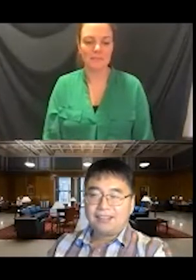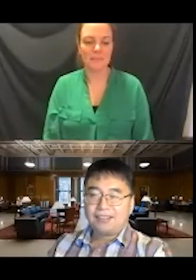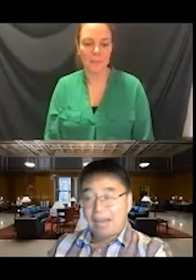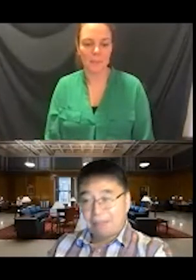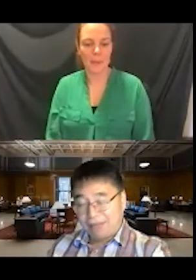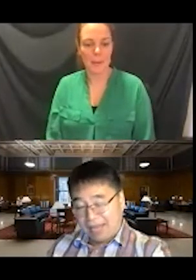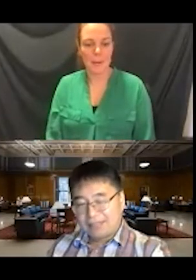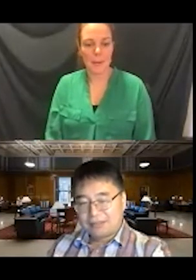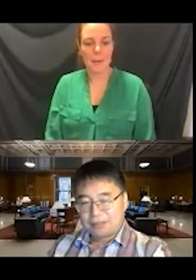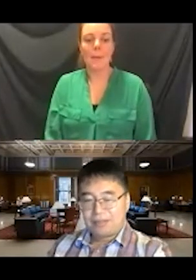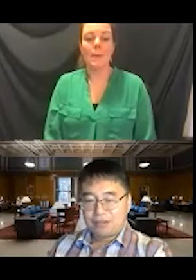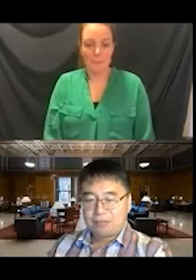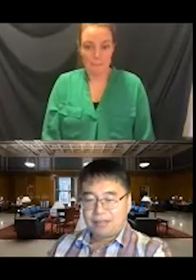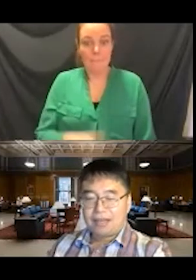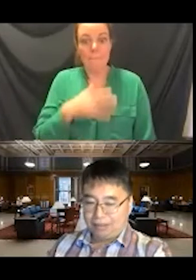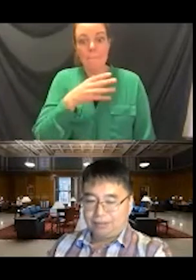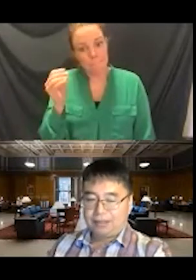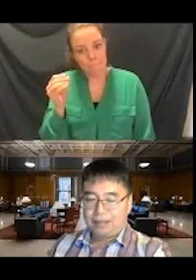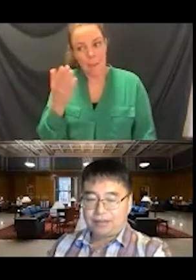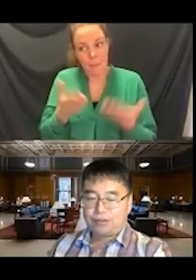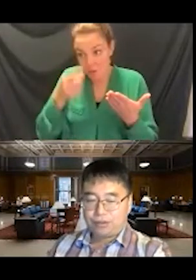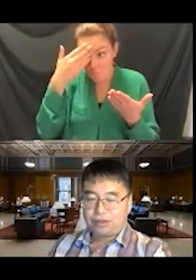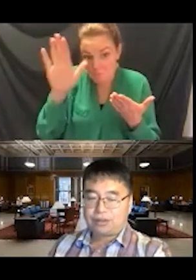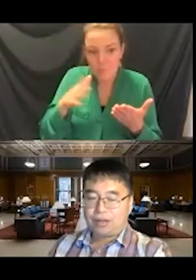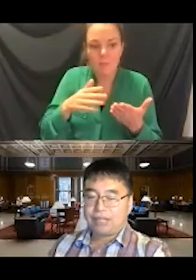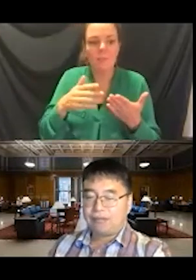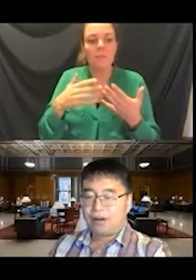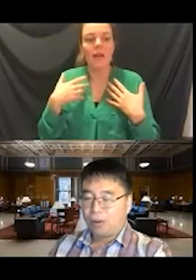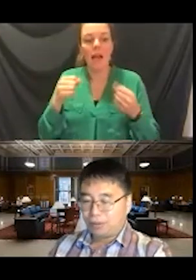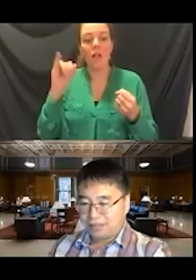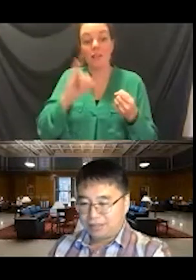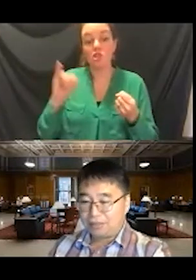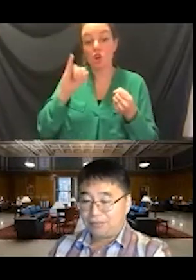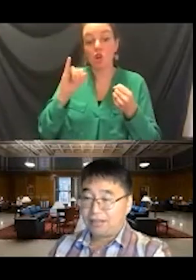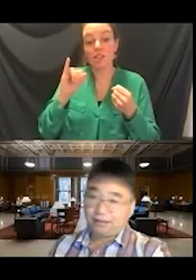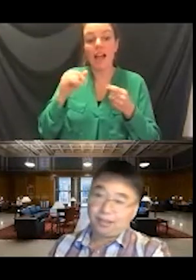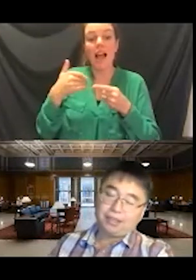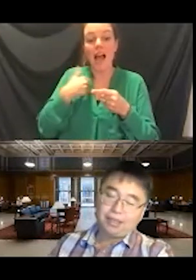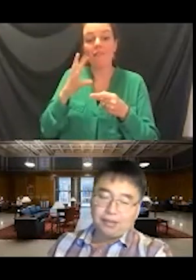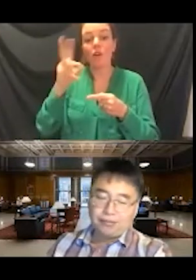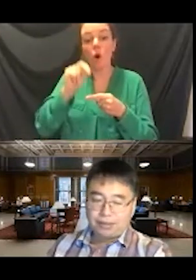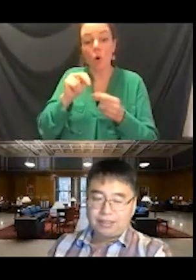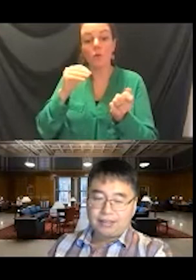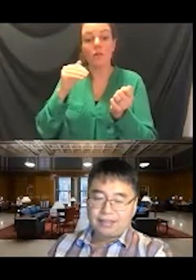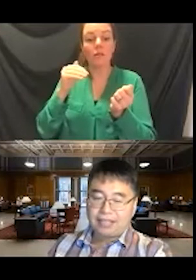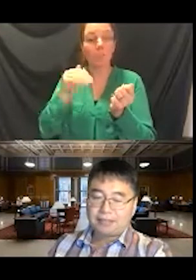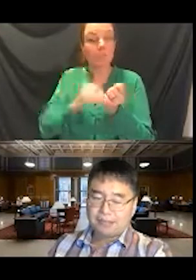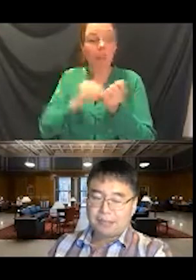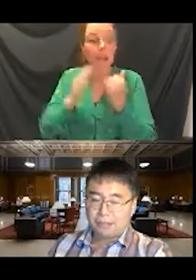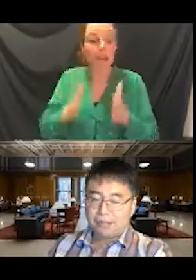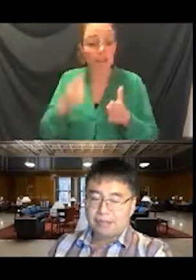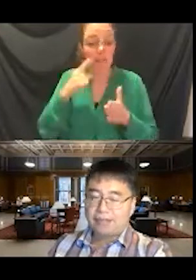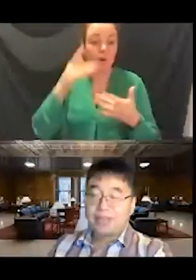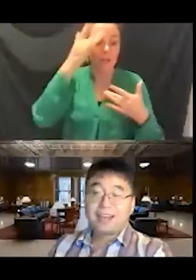And then on top of that, something that you may not know is that health insurers often have their own clinical provider team for disease and case